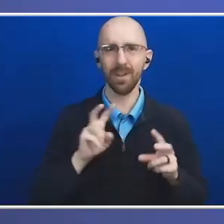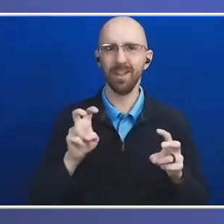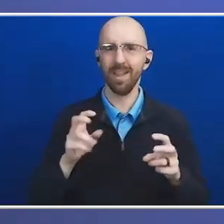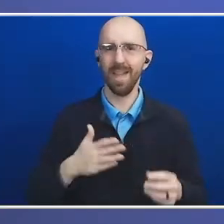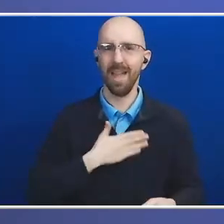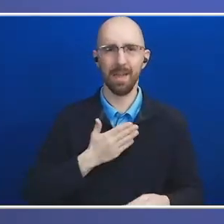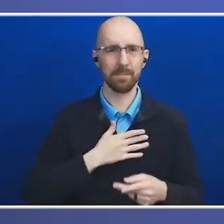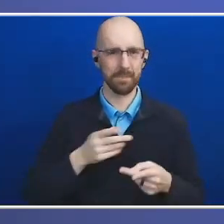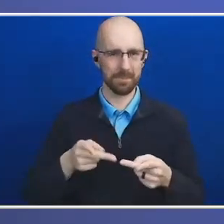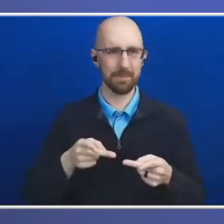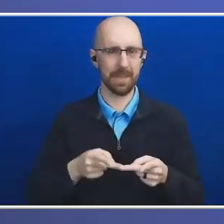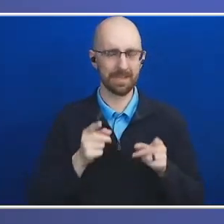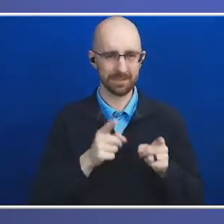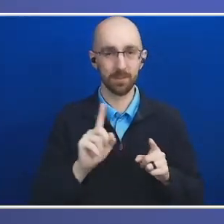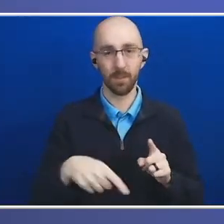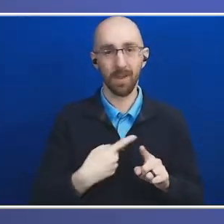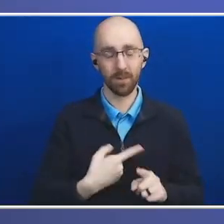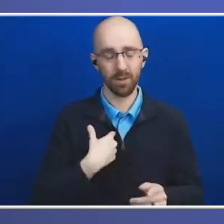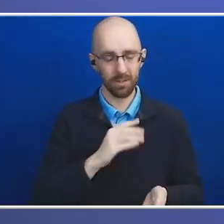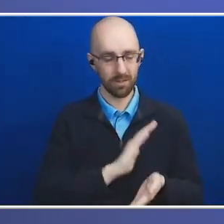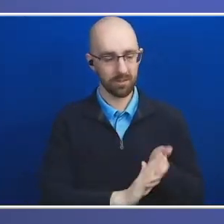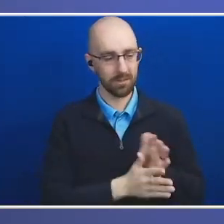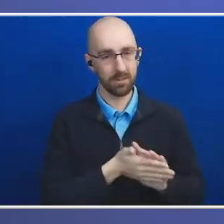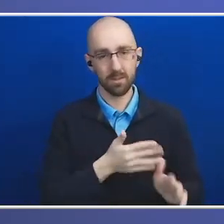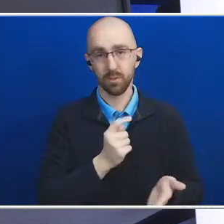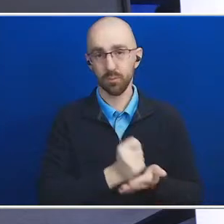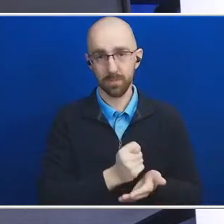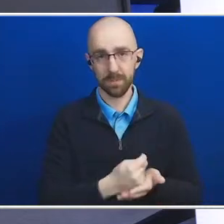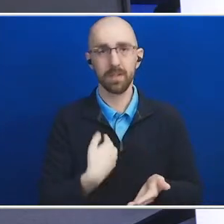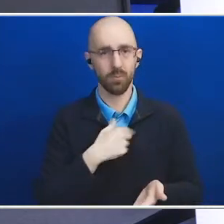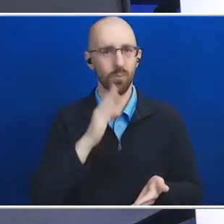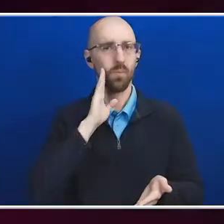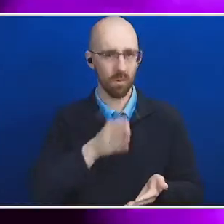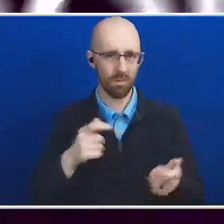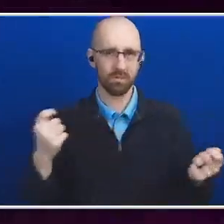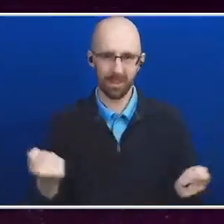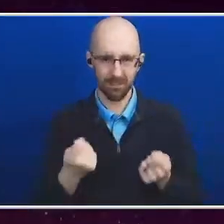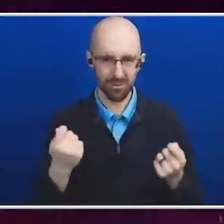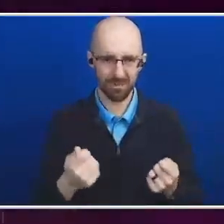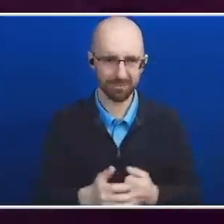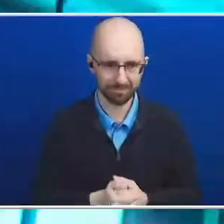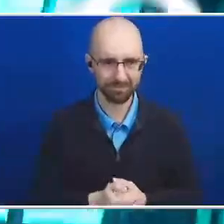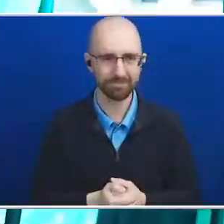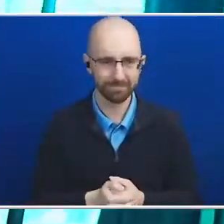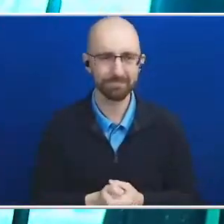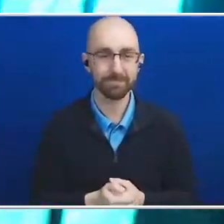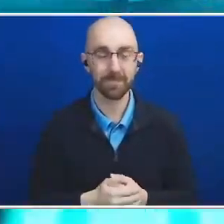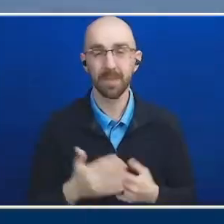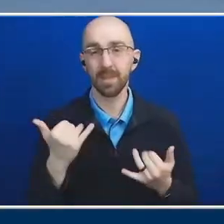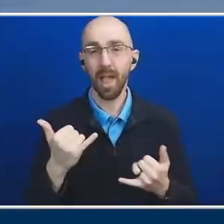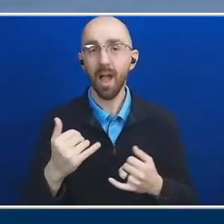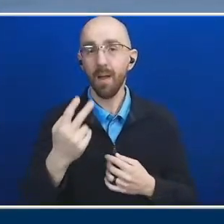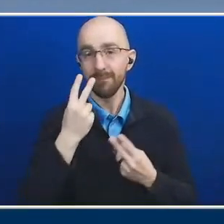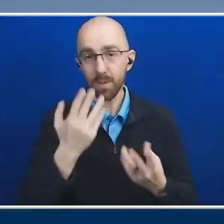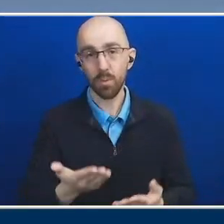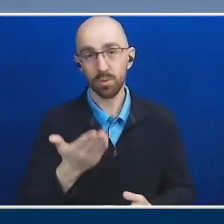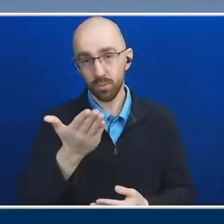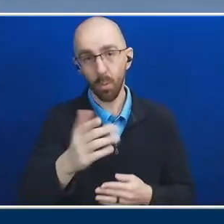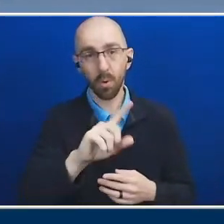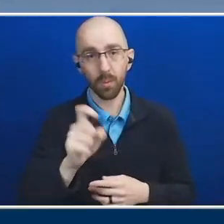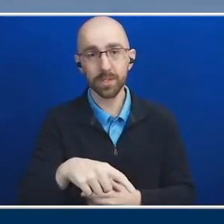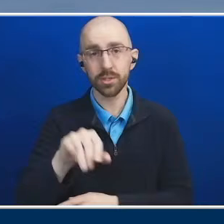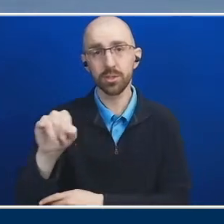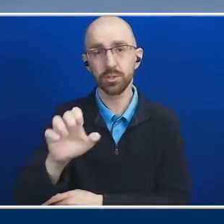when I'm done with all of the treatments, like, we are going to celebrate. All right, let's get to some questions from our viewers this morning. And Jeremy